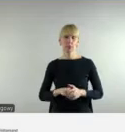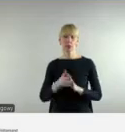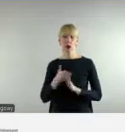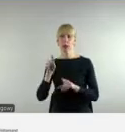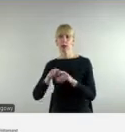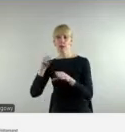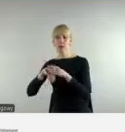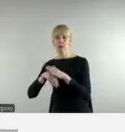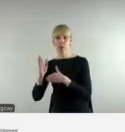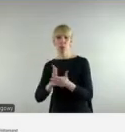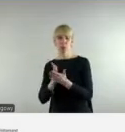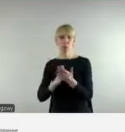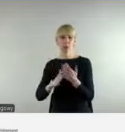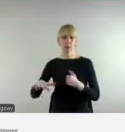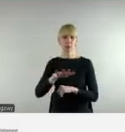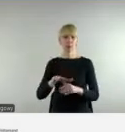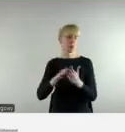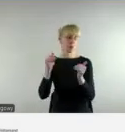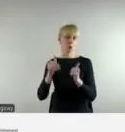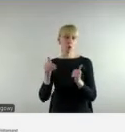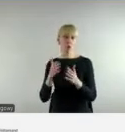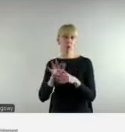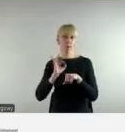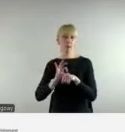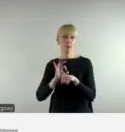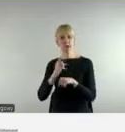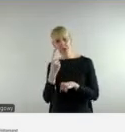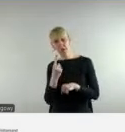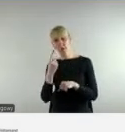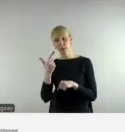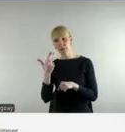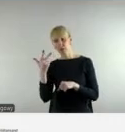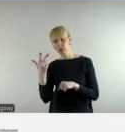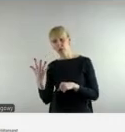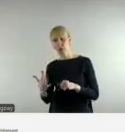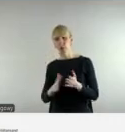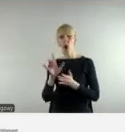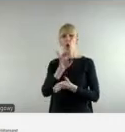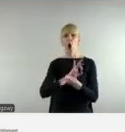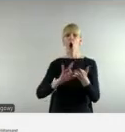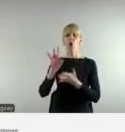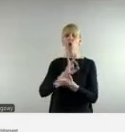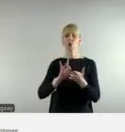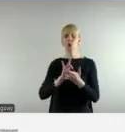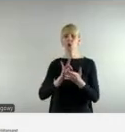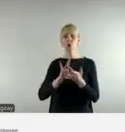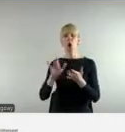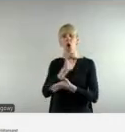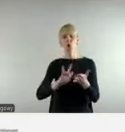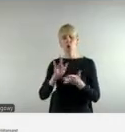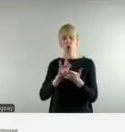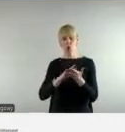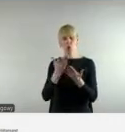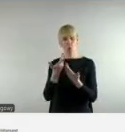more evacuee and relatives centers if there is a big event that happens. On the